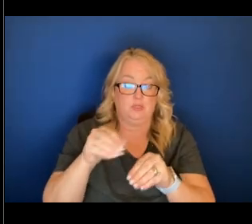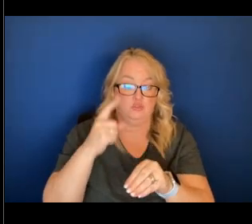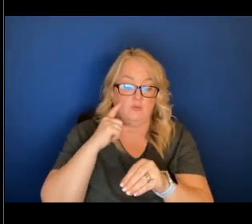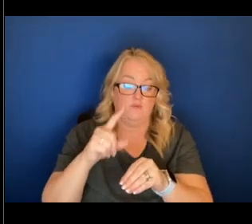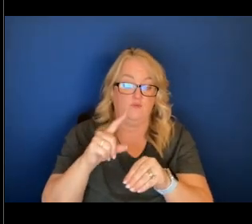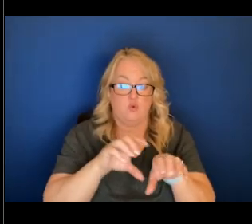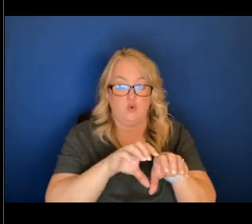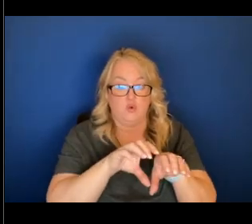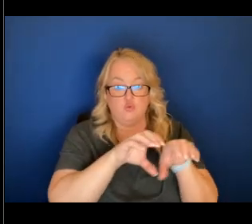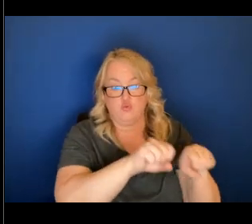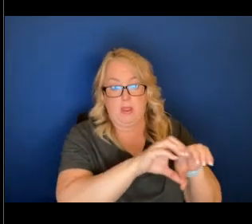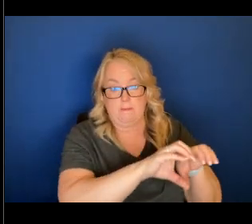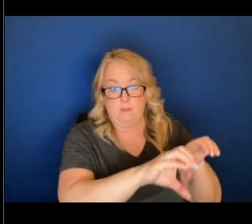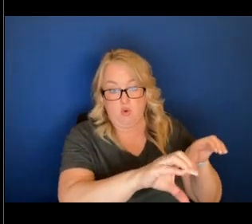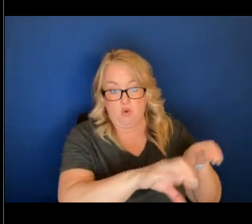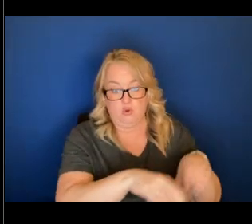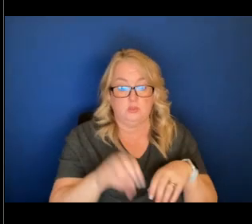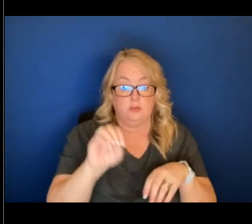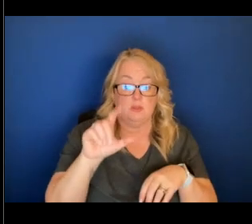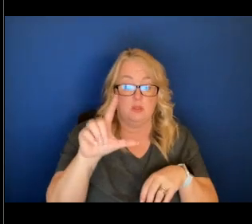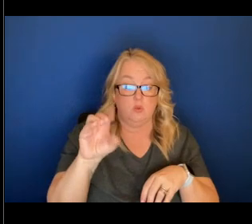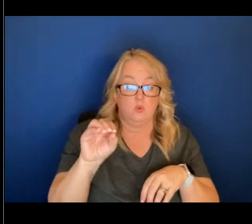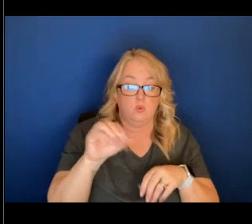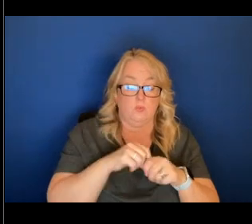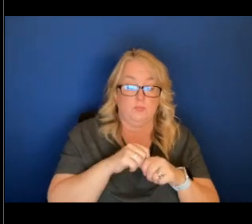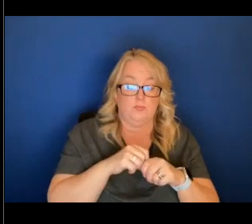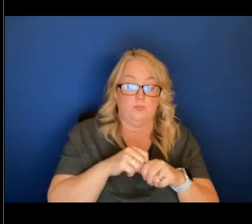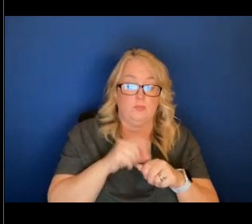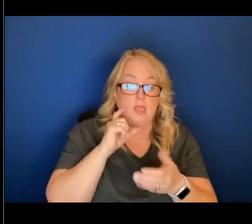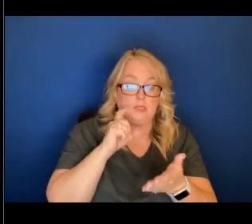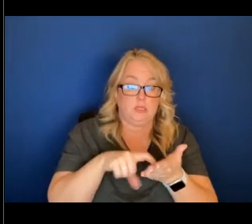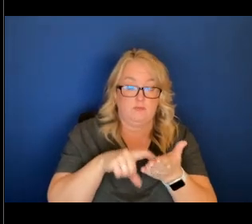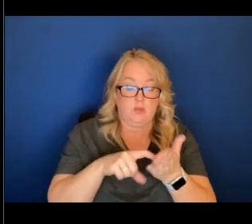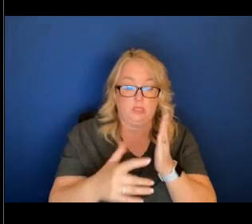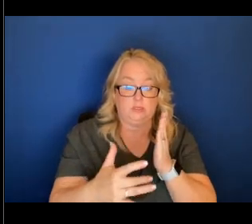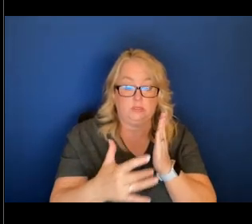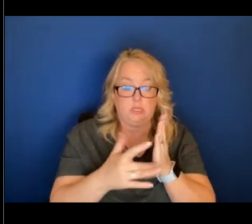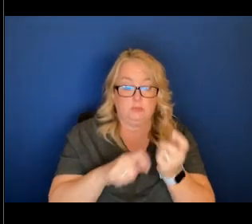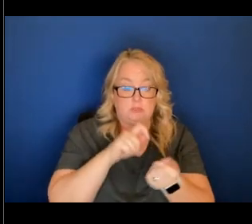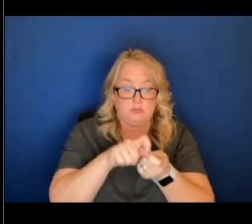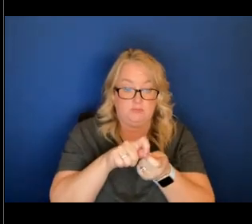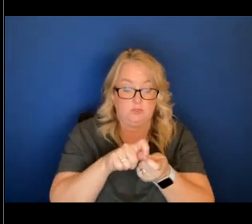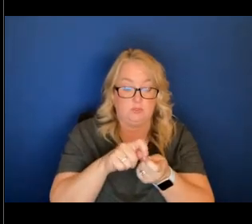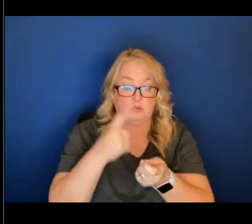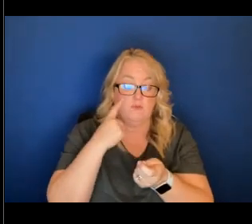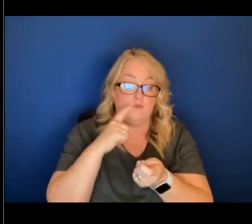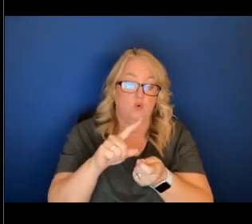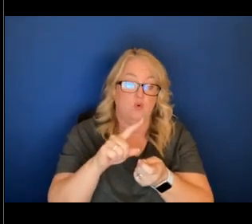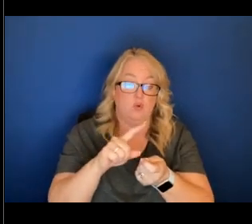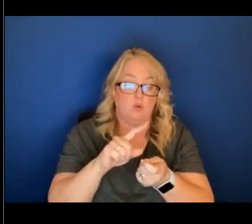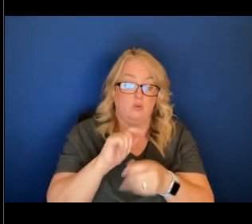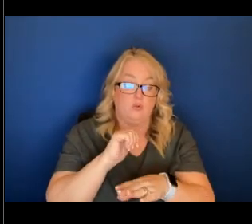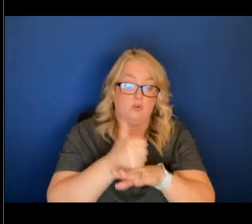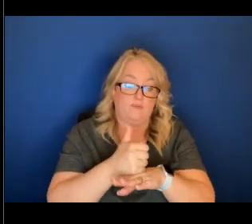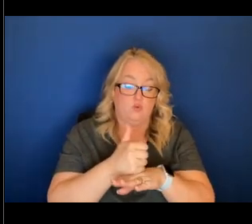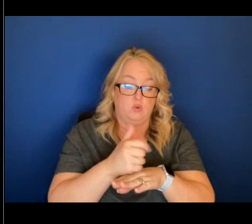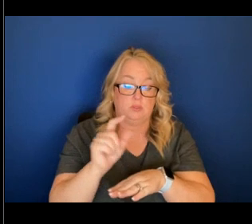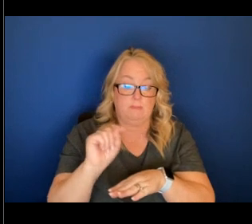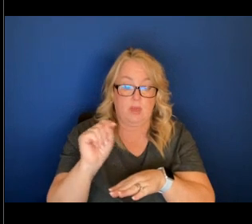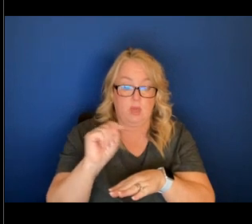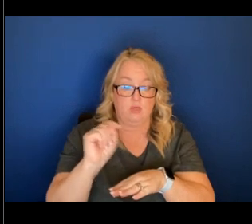bars. ELO, identify the technical specifications for reinforcing